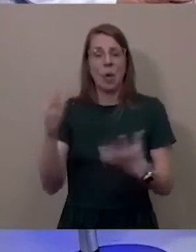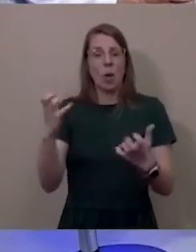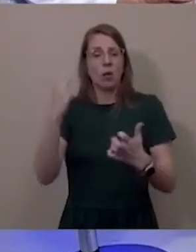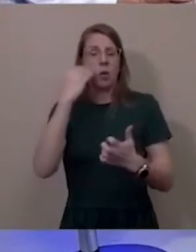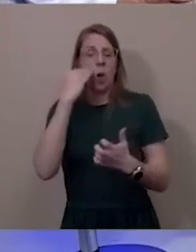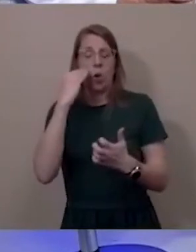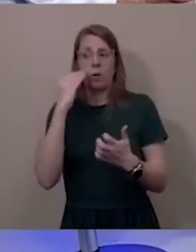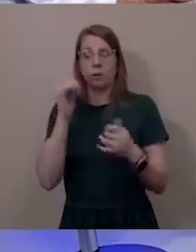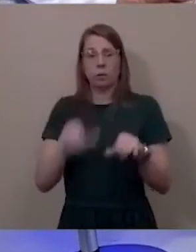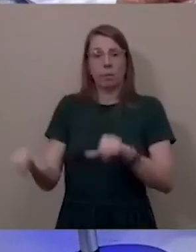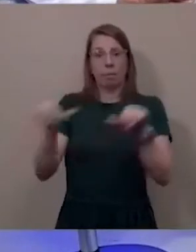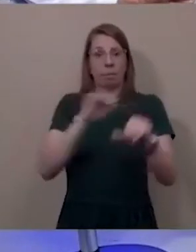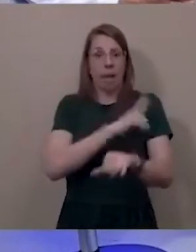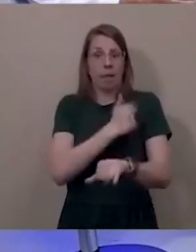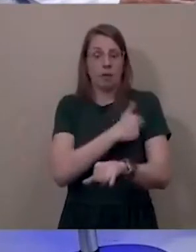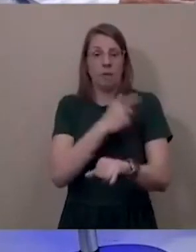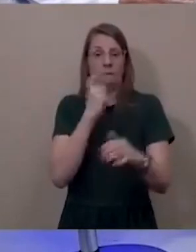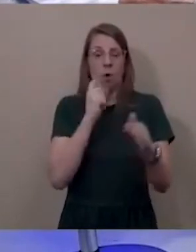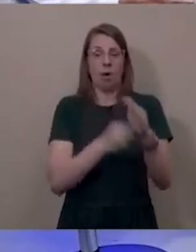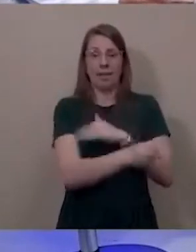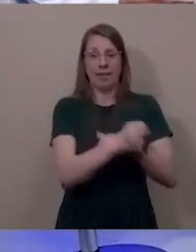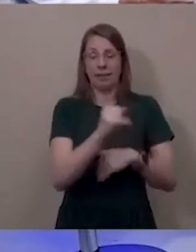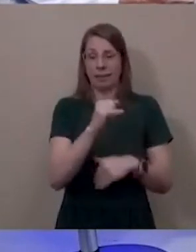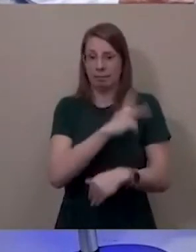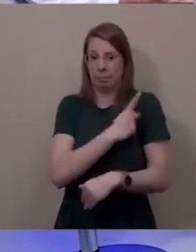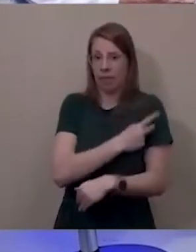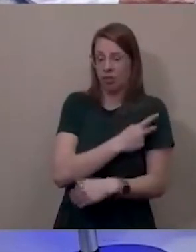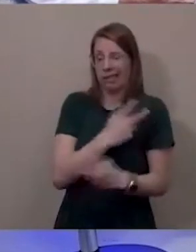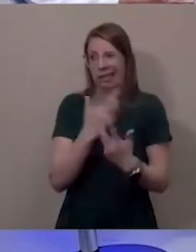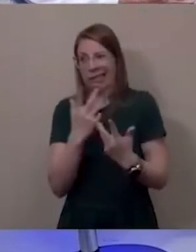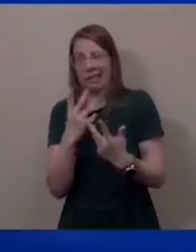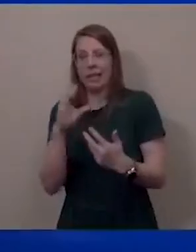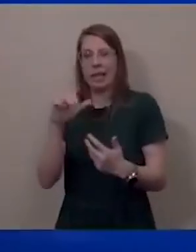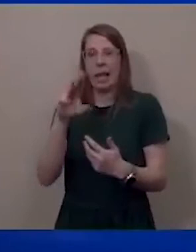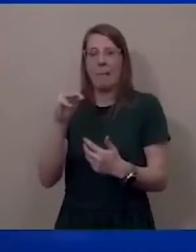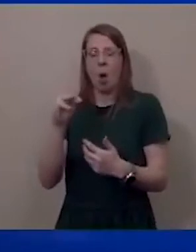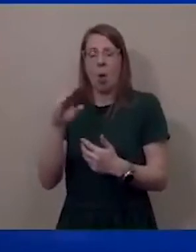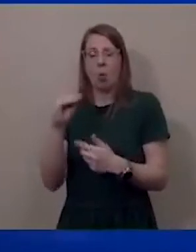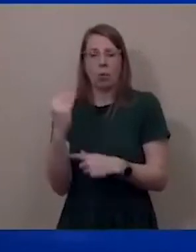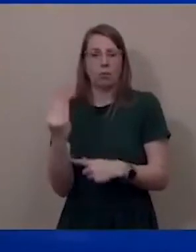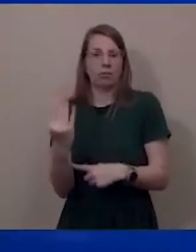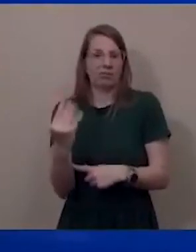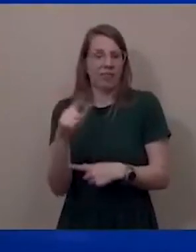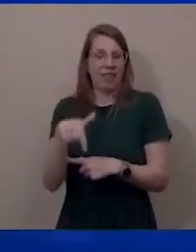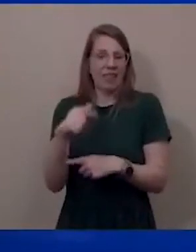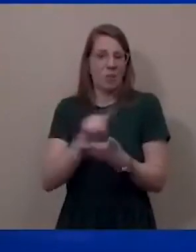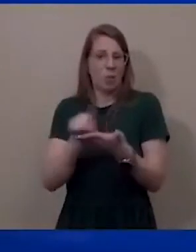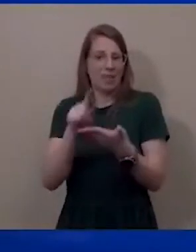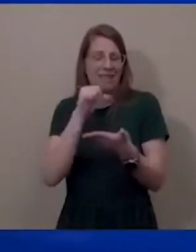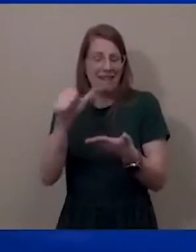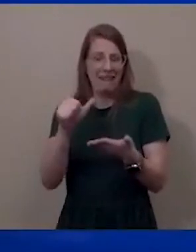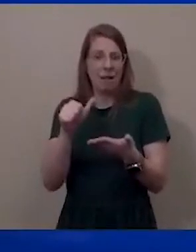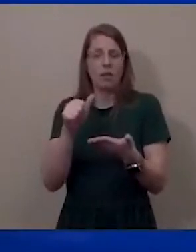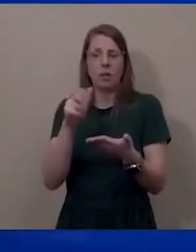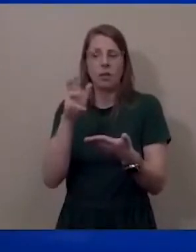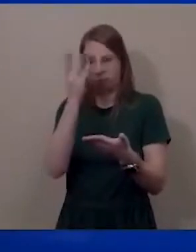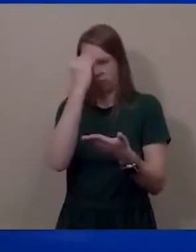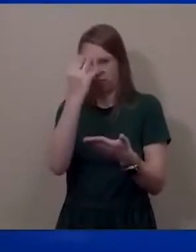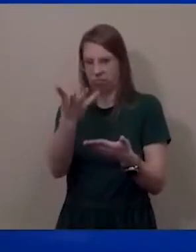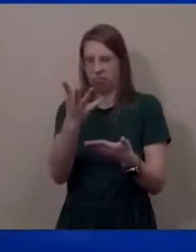of trend that we are in terms of inpatient? Yeah, we don't know that because we haven't had our CMO call this week, or there's one later in the week, so we'll be able to update you then.